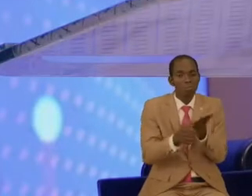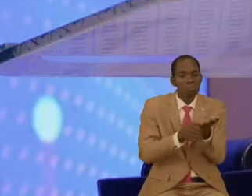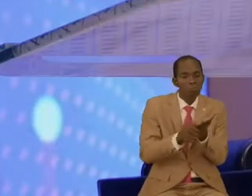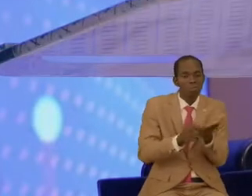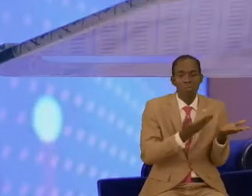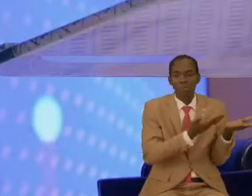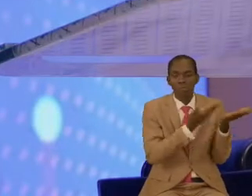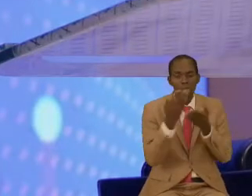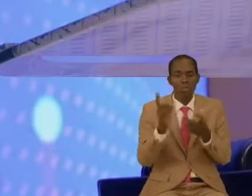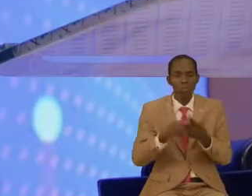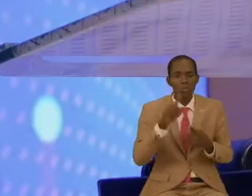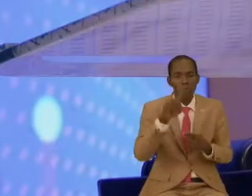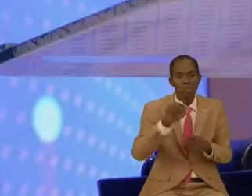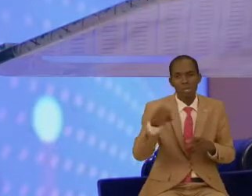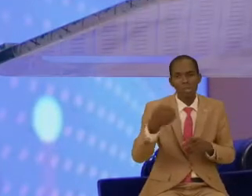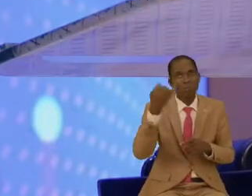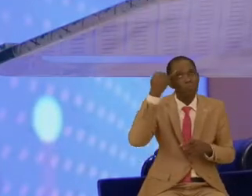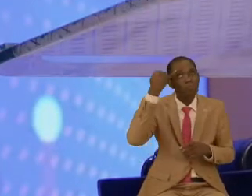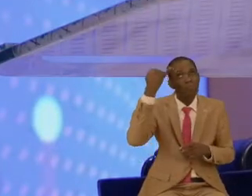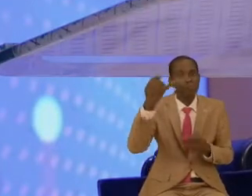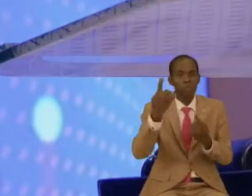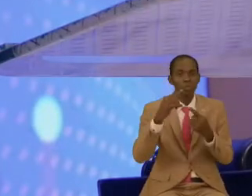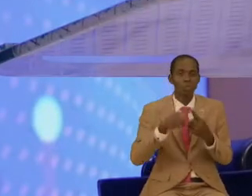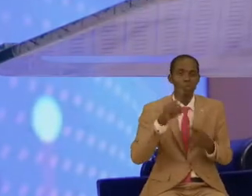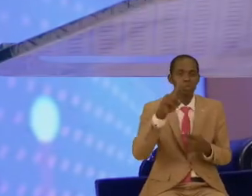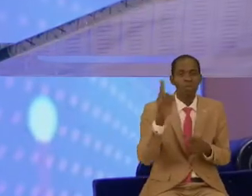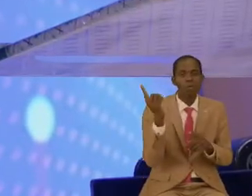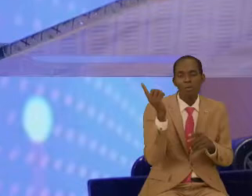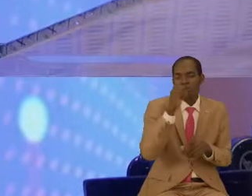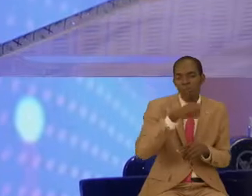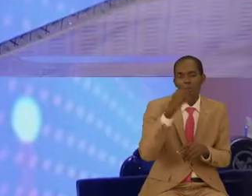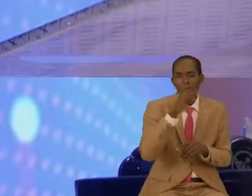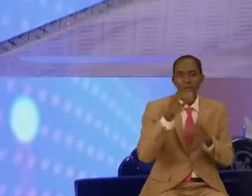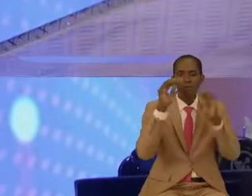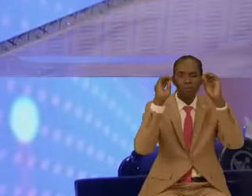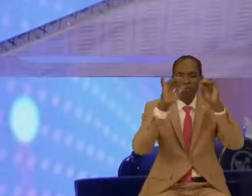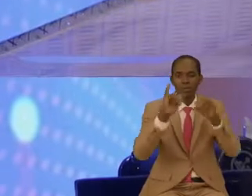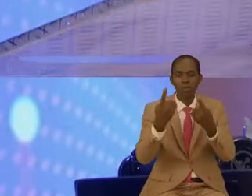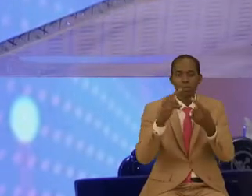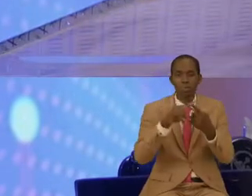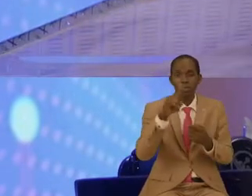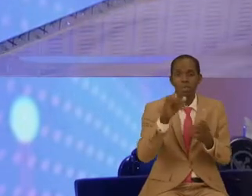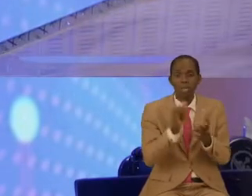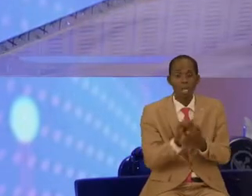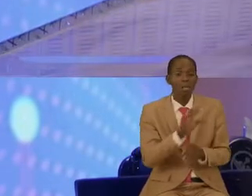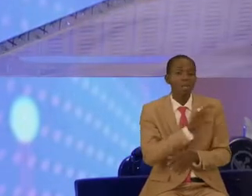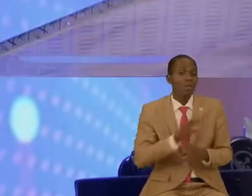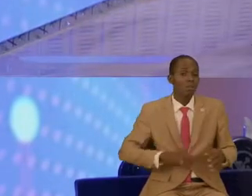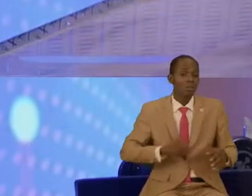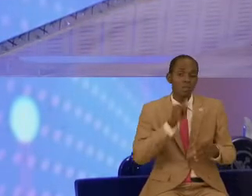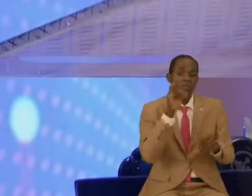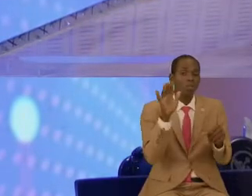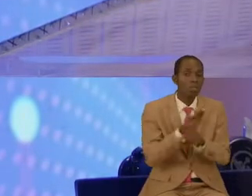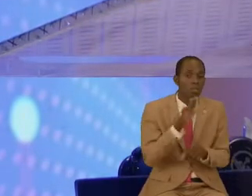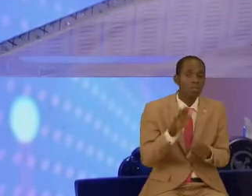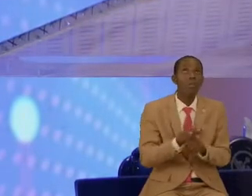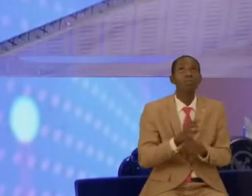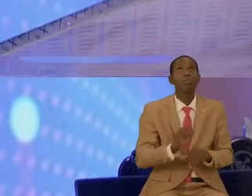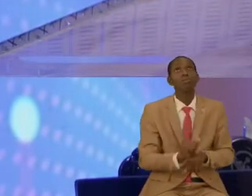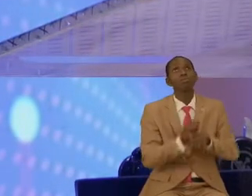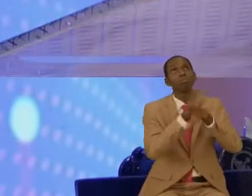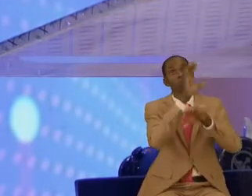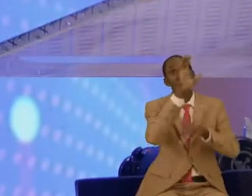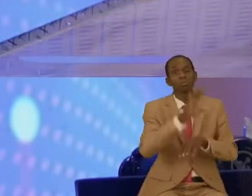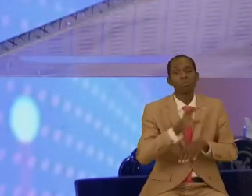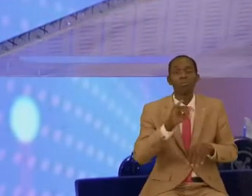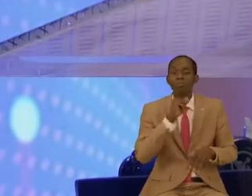idea getting to you, any false doctrine getting to you, saying that Christ is not enough, Calvary is not enough, and all